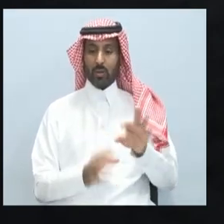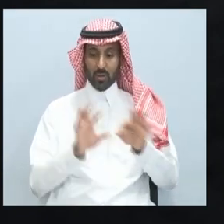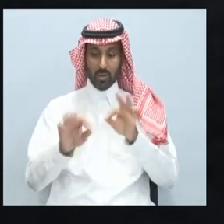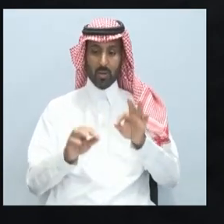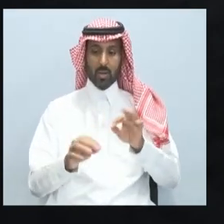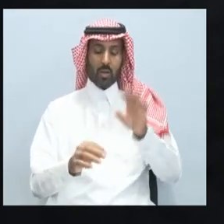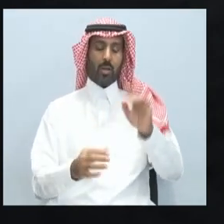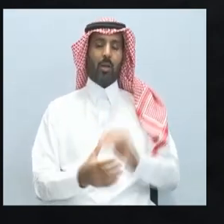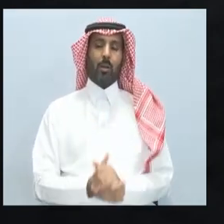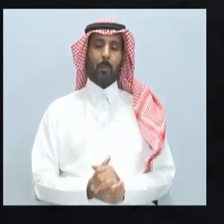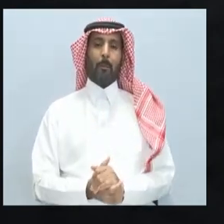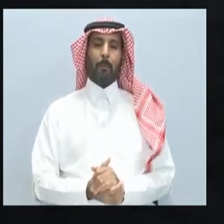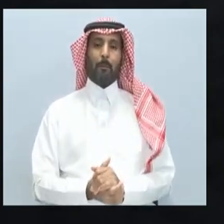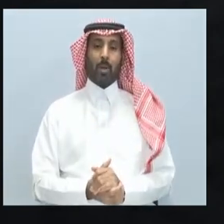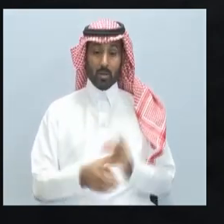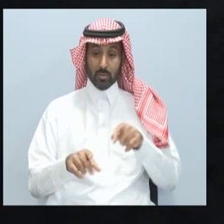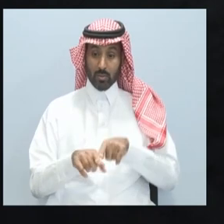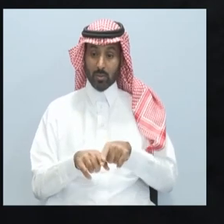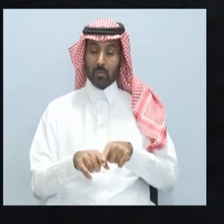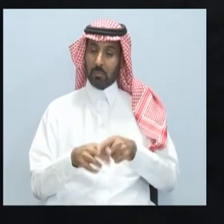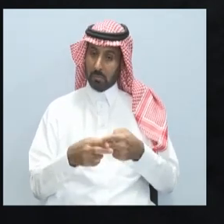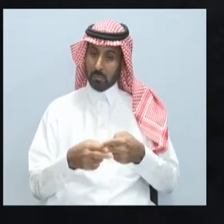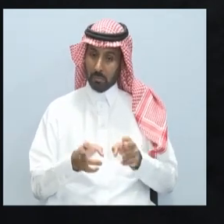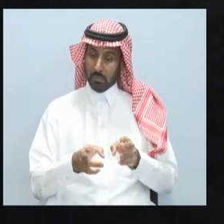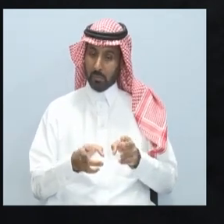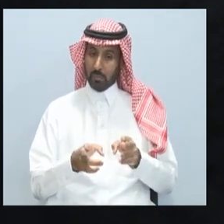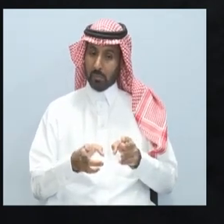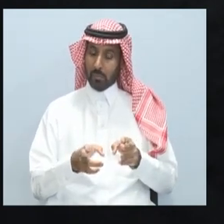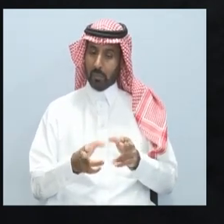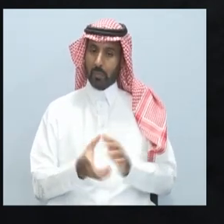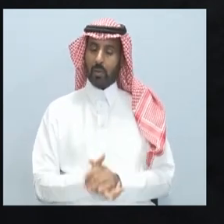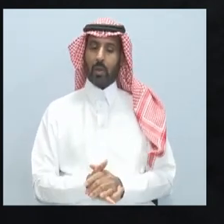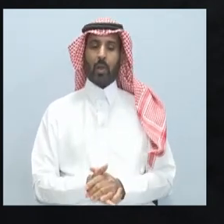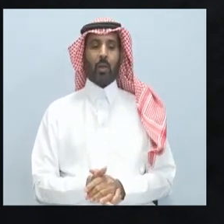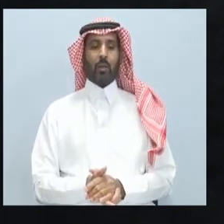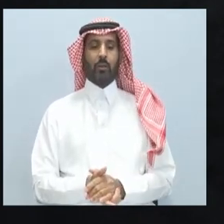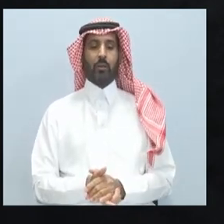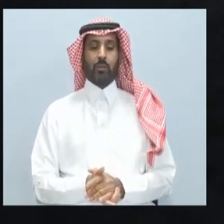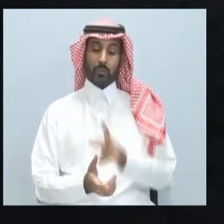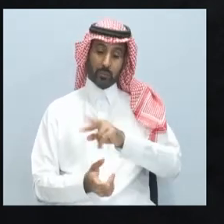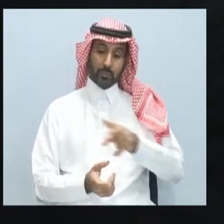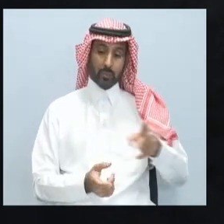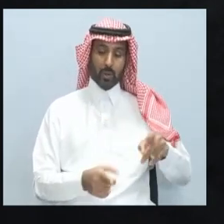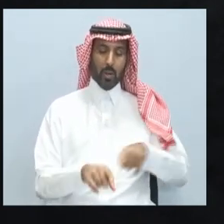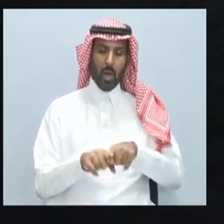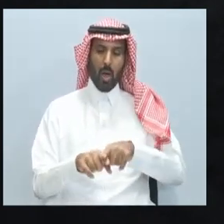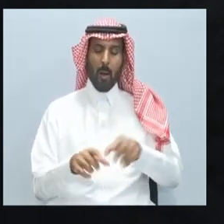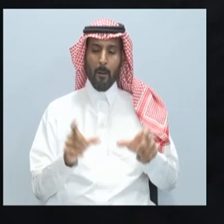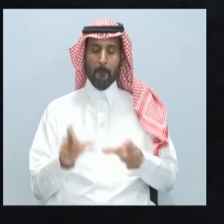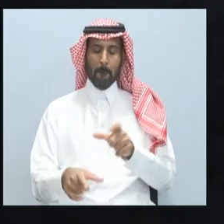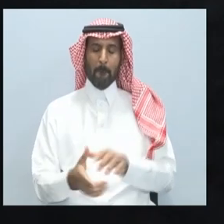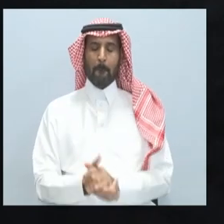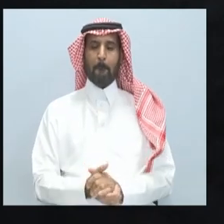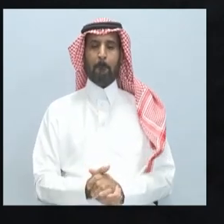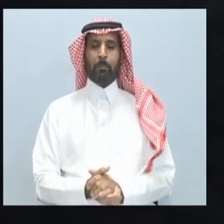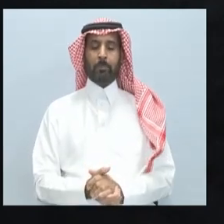friendship impossible? Or is it something common or something that is usual to be different from one another? Now, this